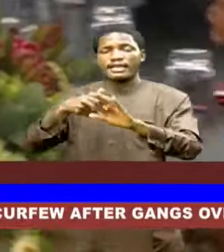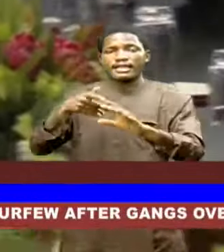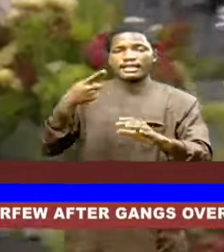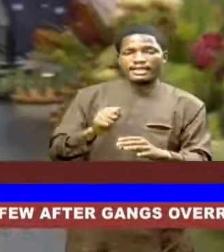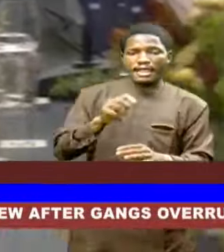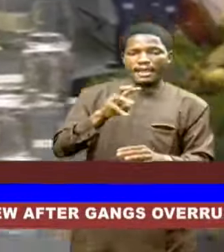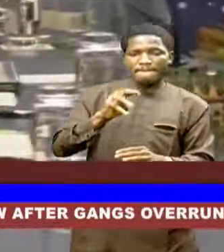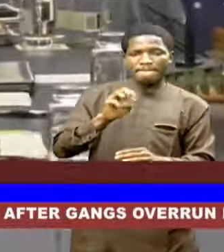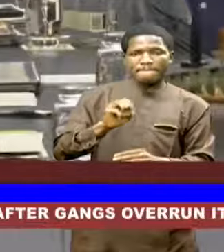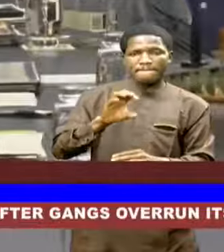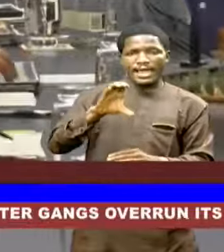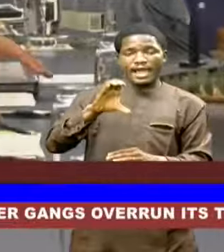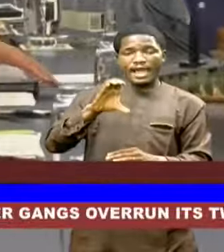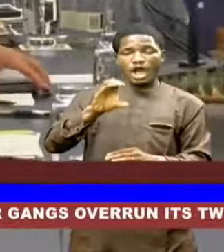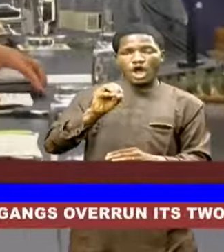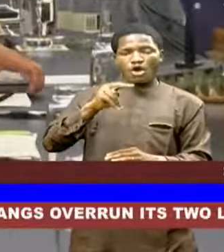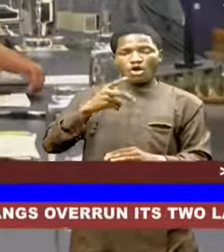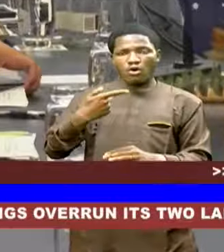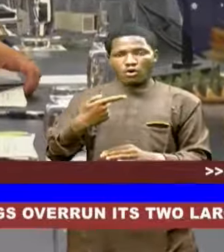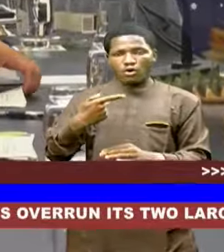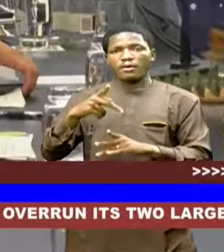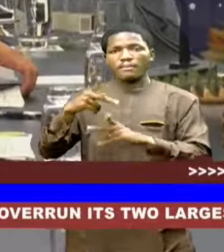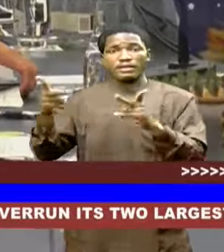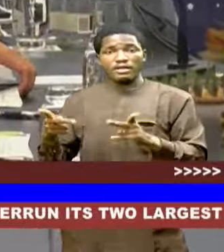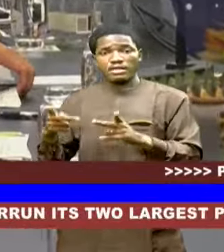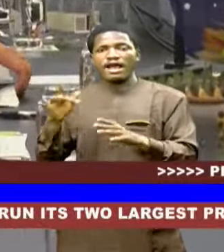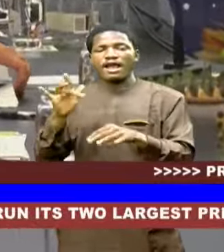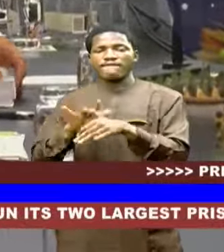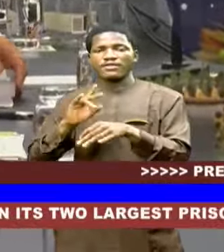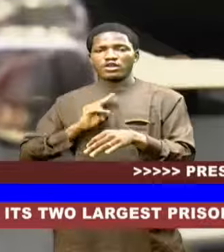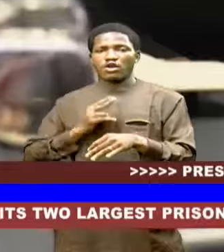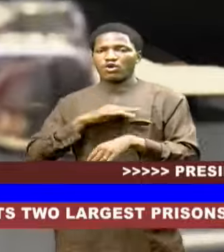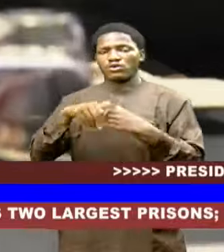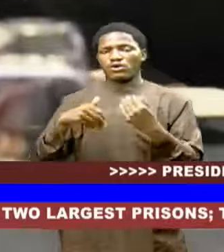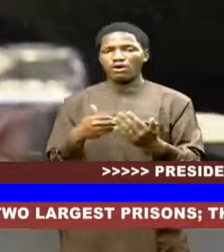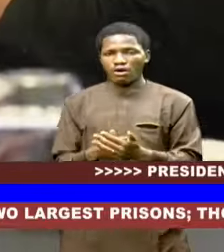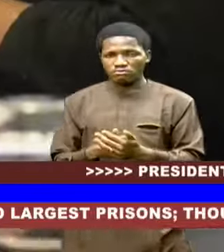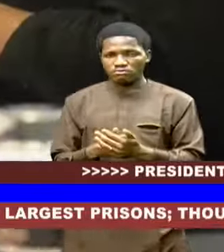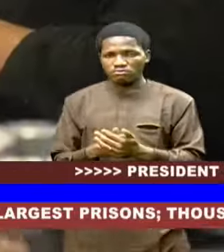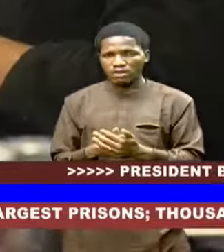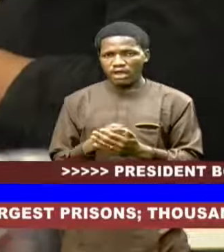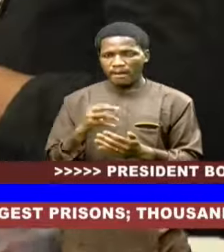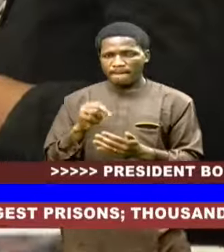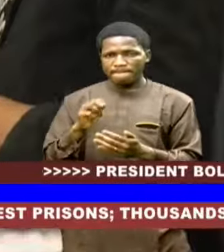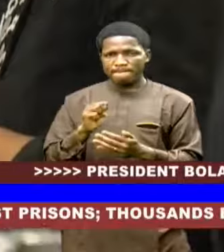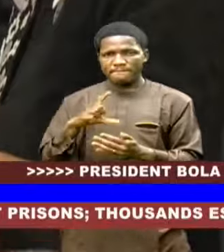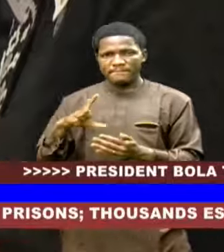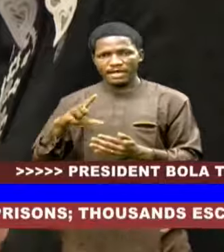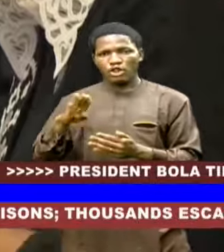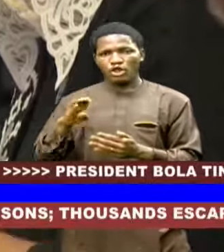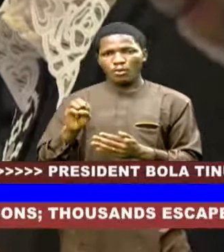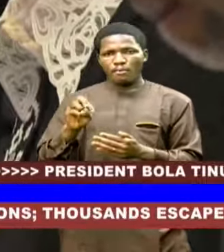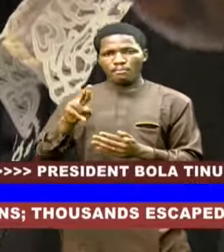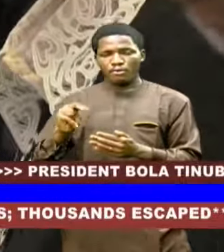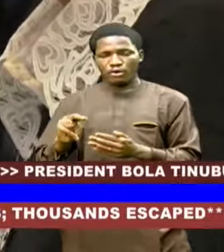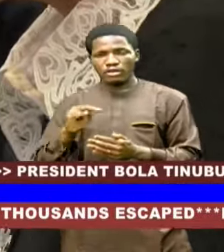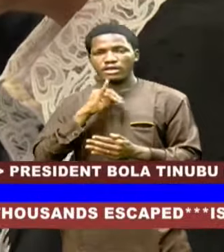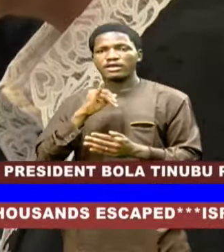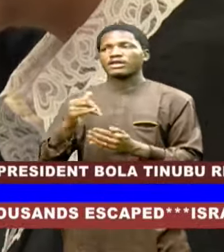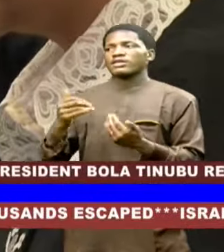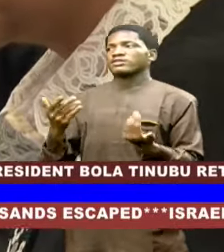the Indo-Pacific, affects us all." End of quote. Melbourne is hosting leaders and officials from